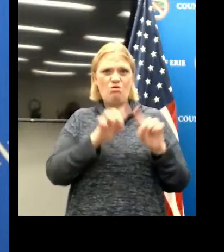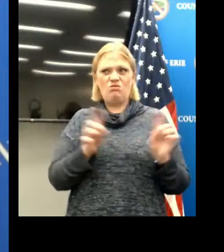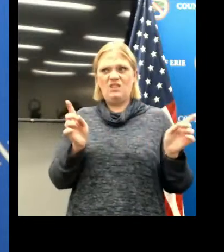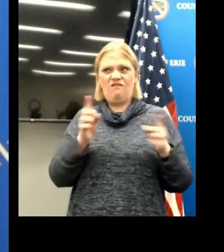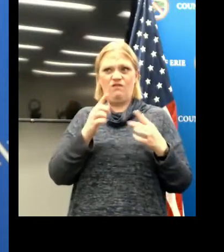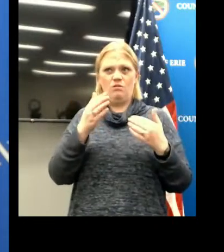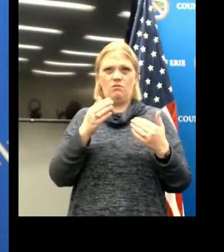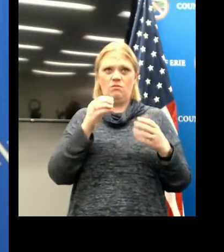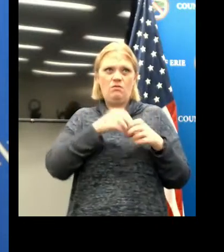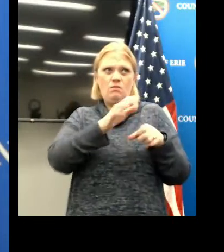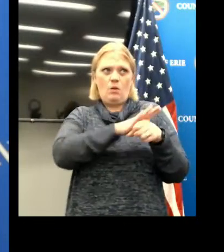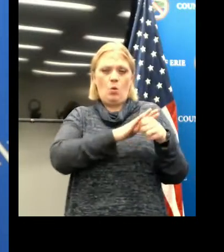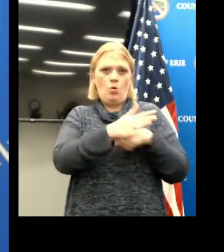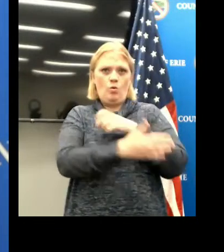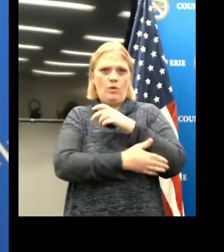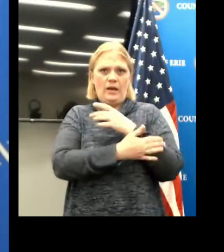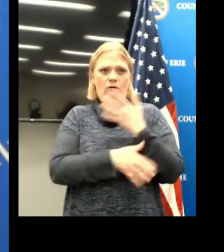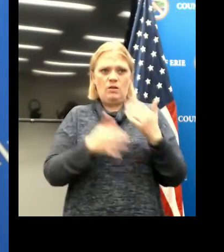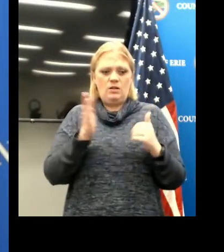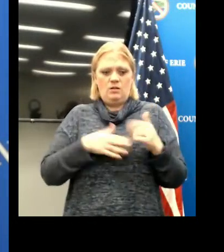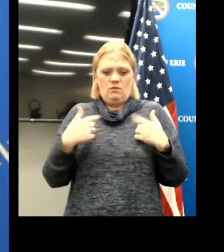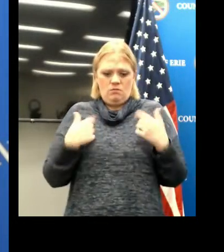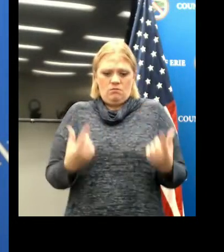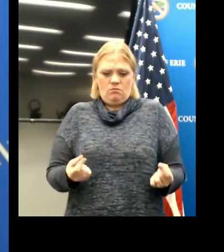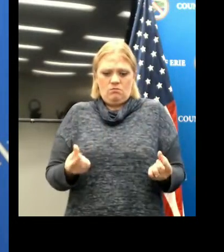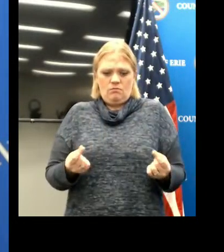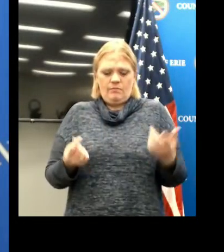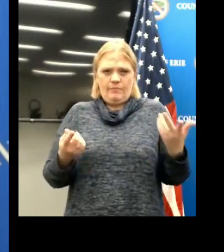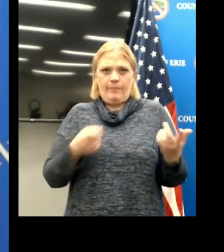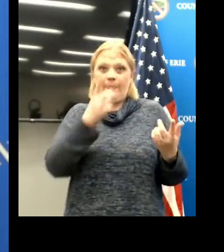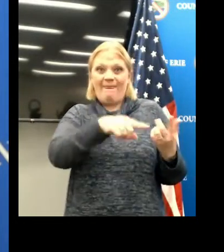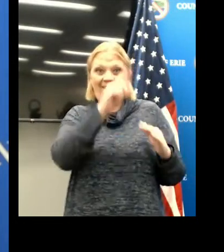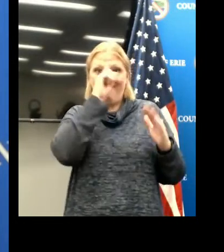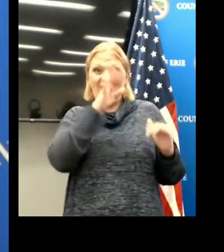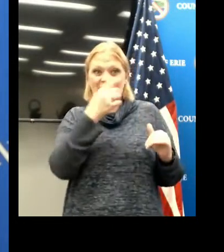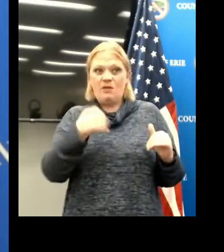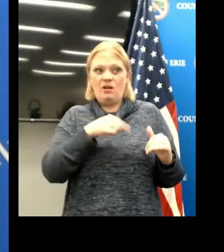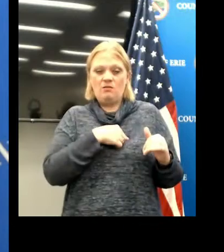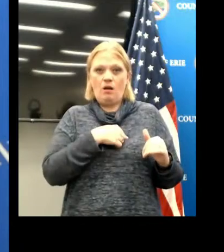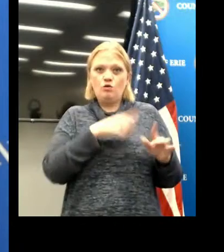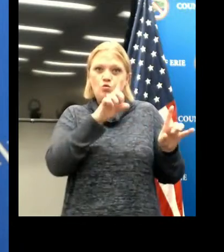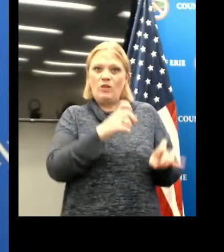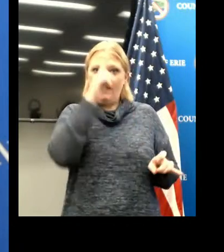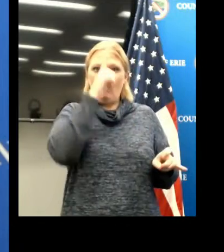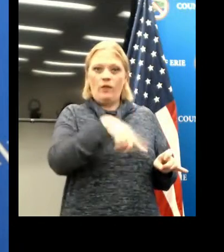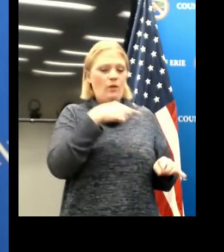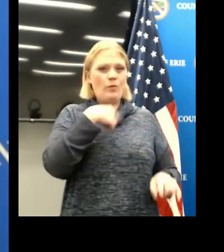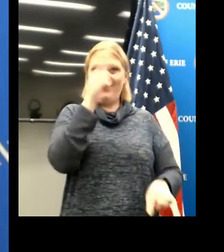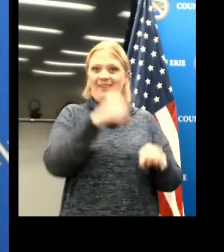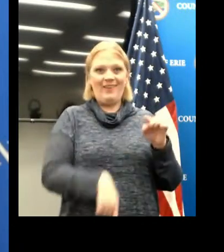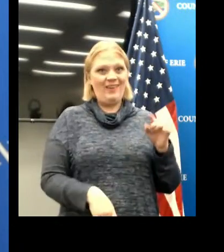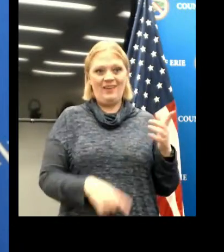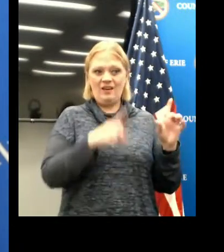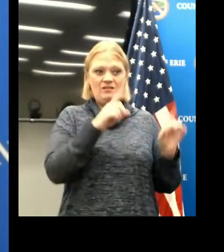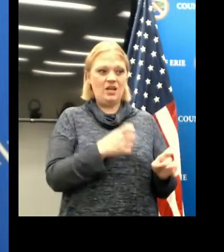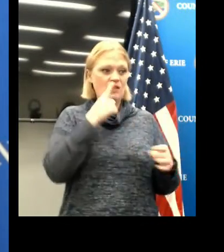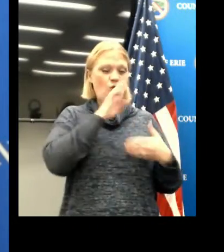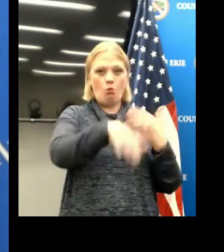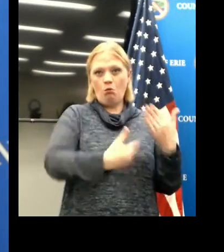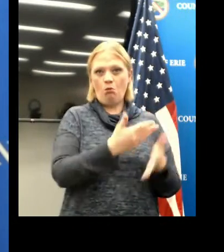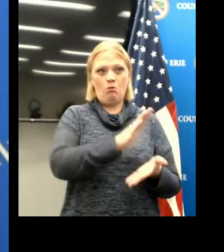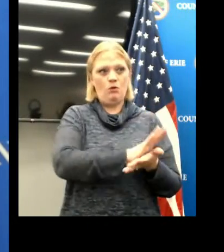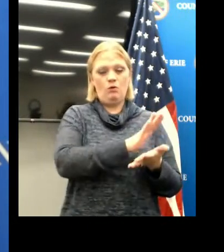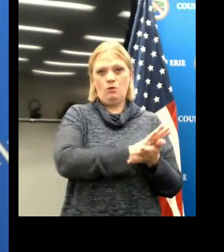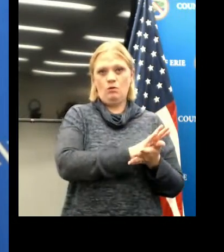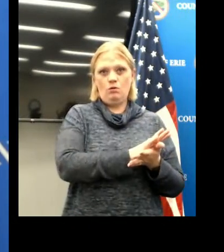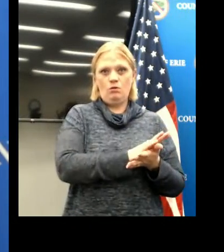local counties. It's not that different from what we're doing. It's just they expected us to do all the testing for them, and we cannot do all the testing for the schools when